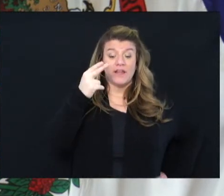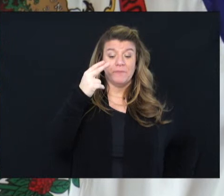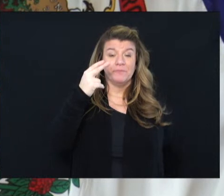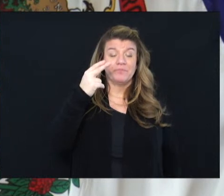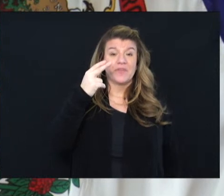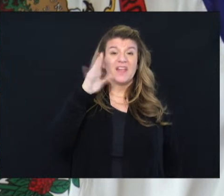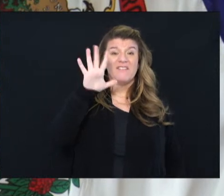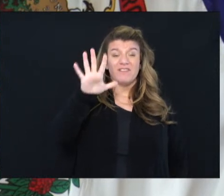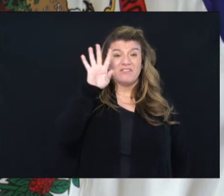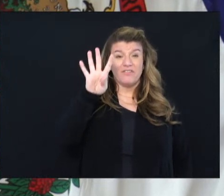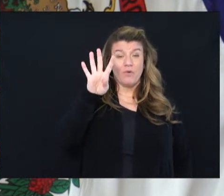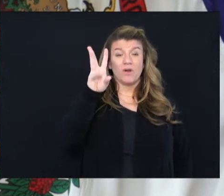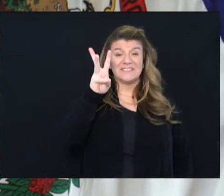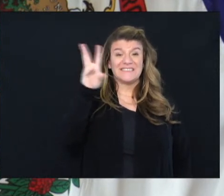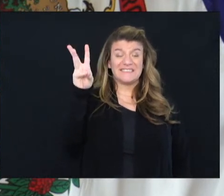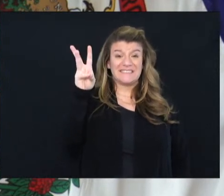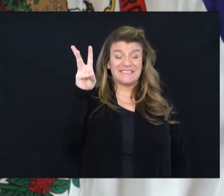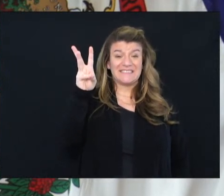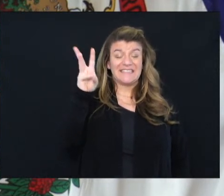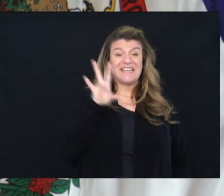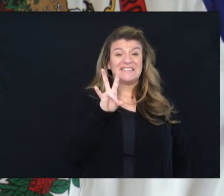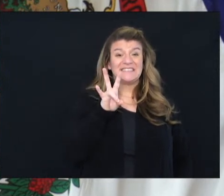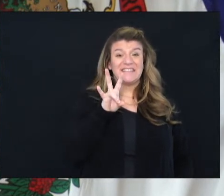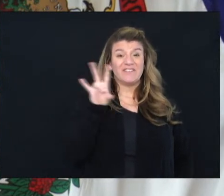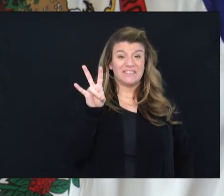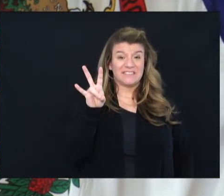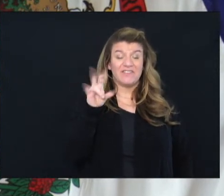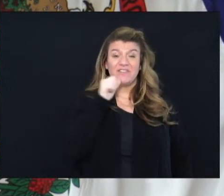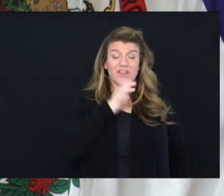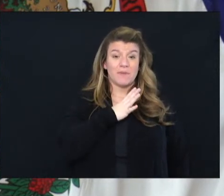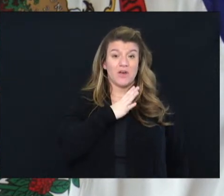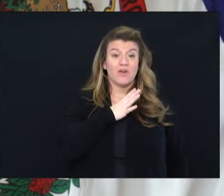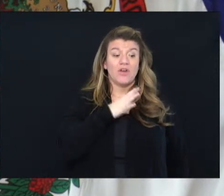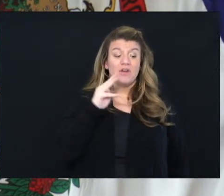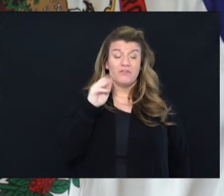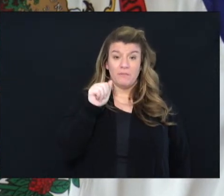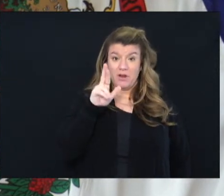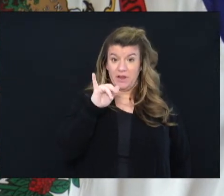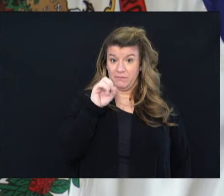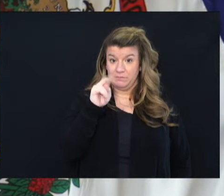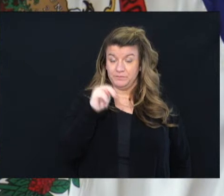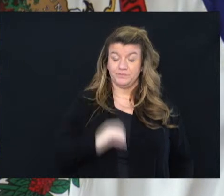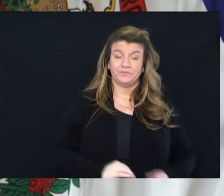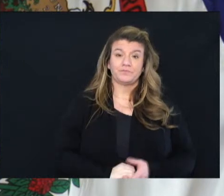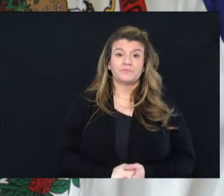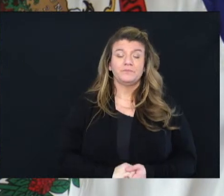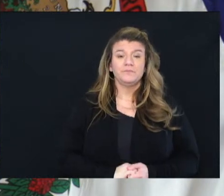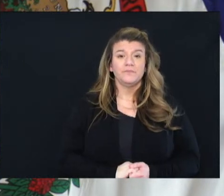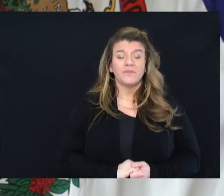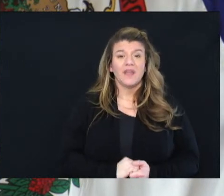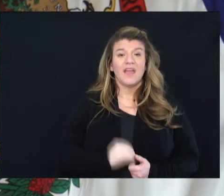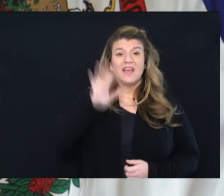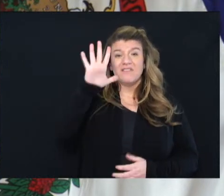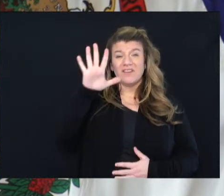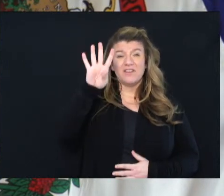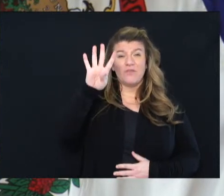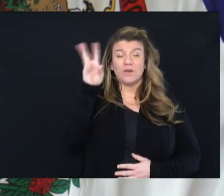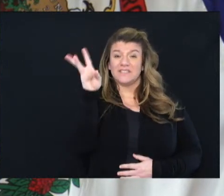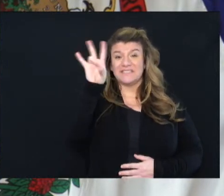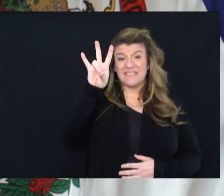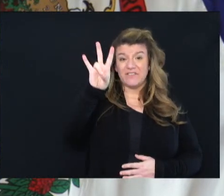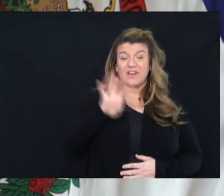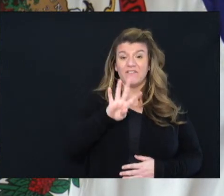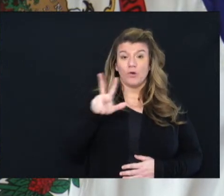The 5,466th death is a 77-year-old female from Marion County. The 5,467th death